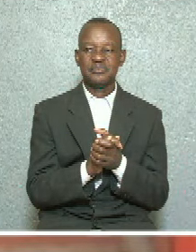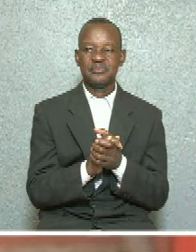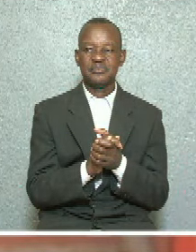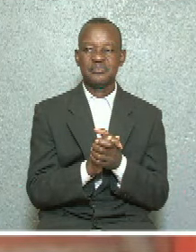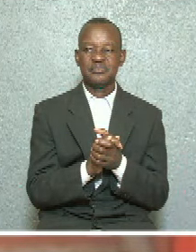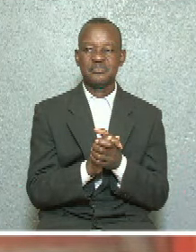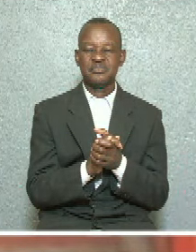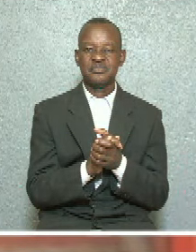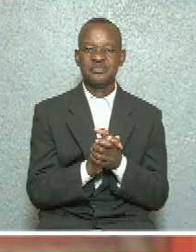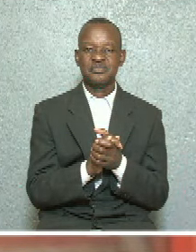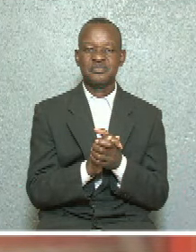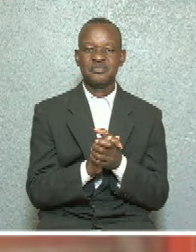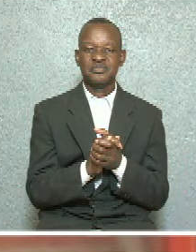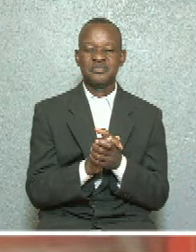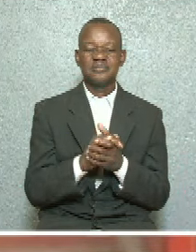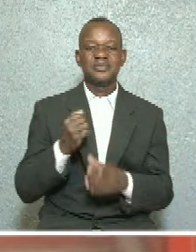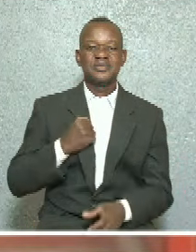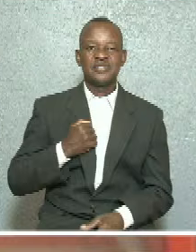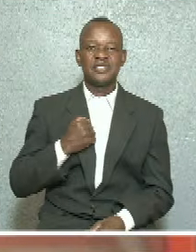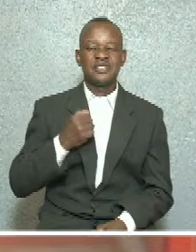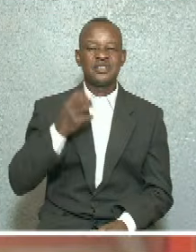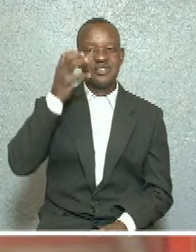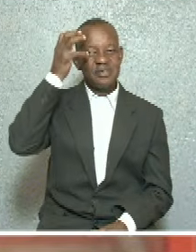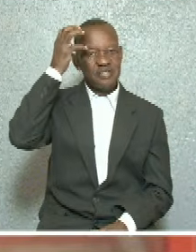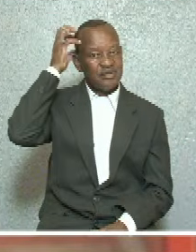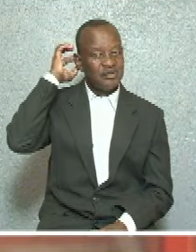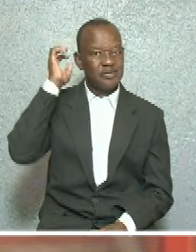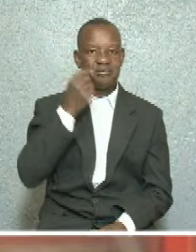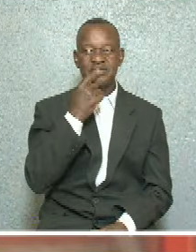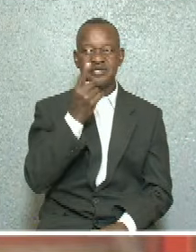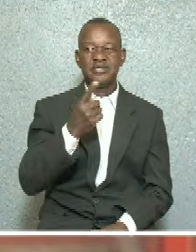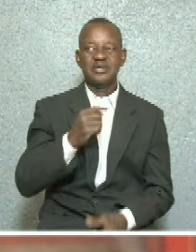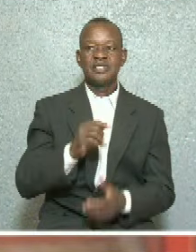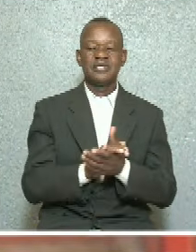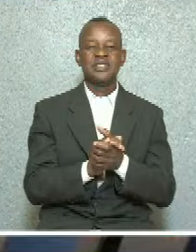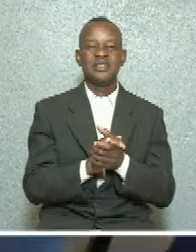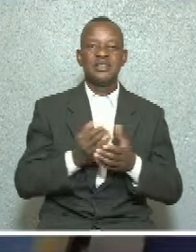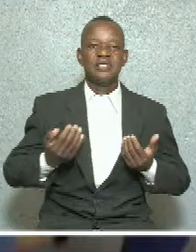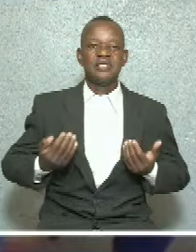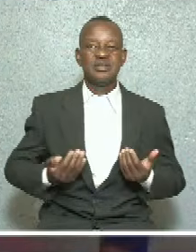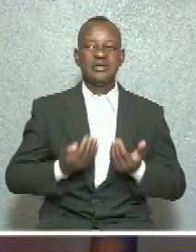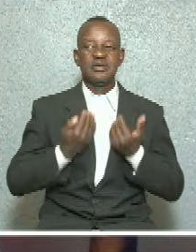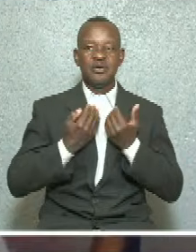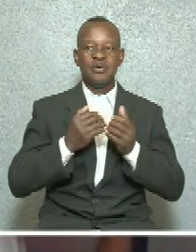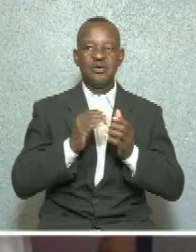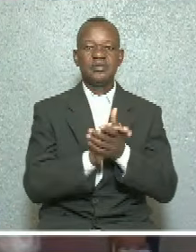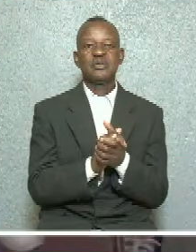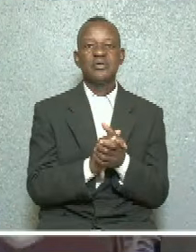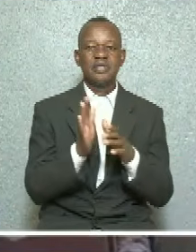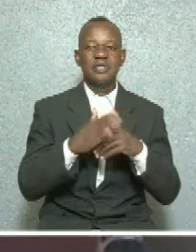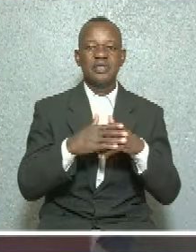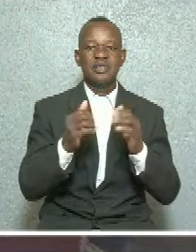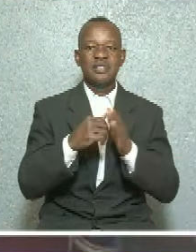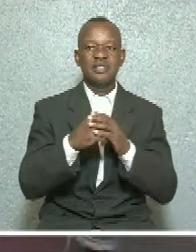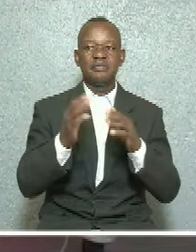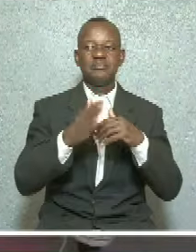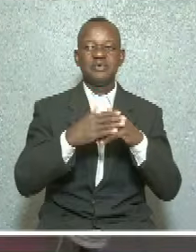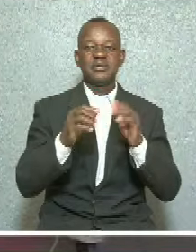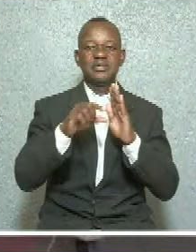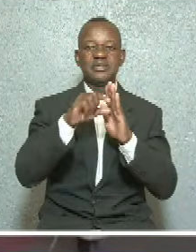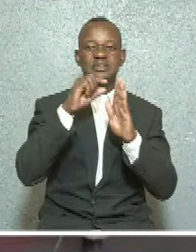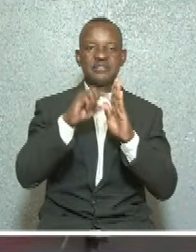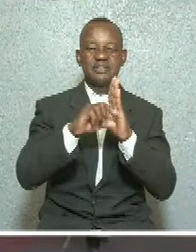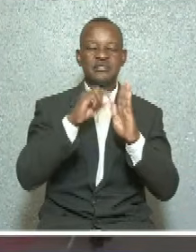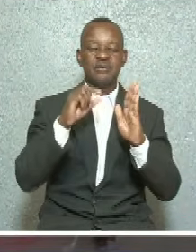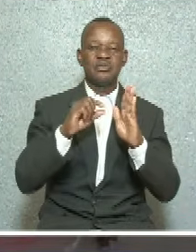Tatesem Nujoma once said that the youth are the building blocks of this nation, meaning for Namibia to be where we want it to